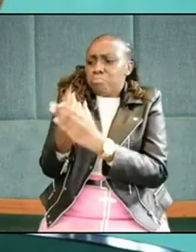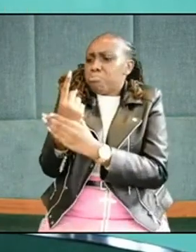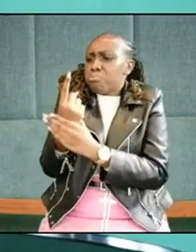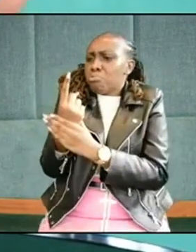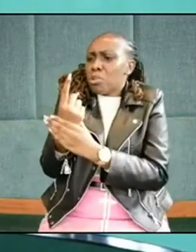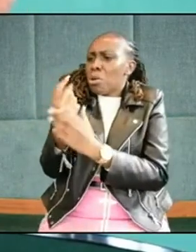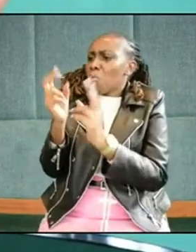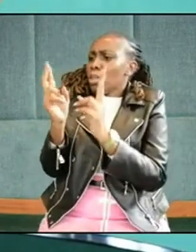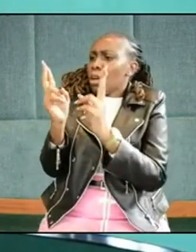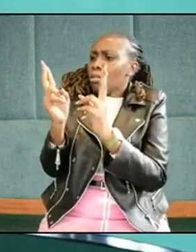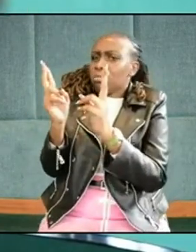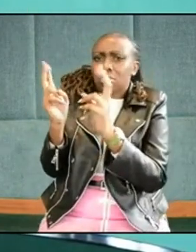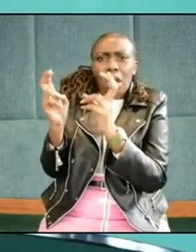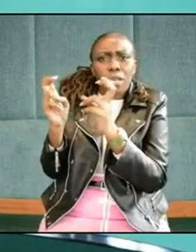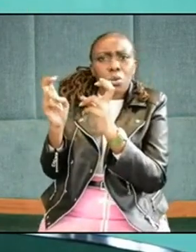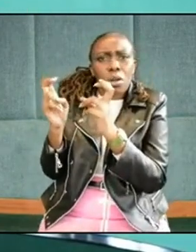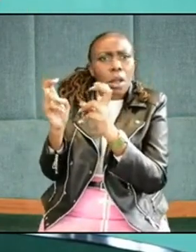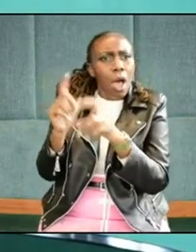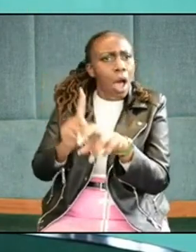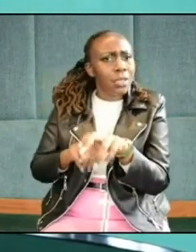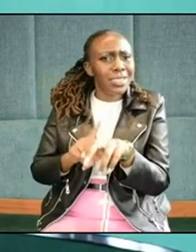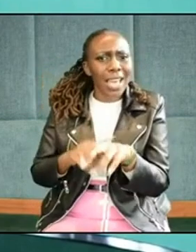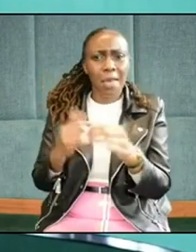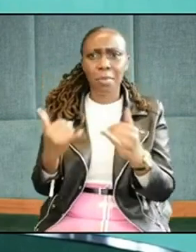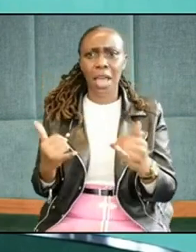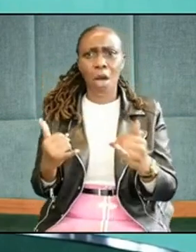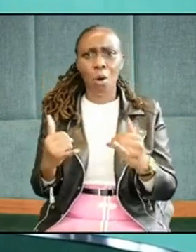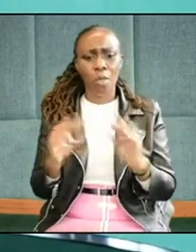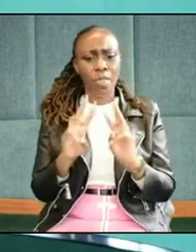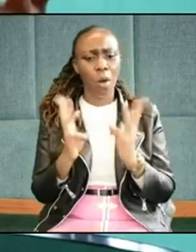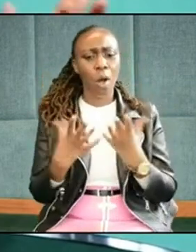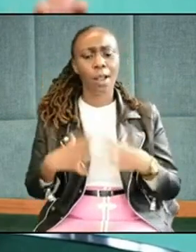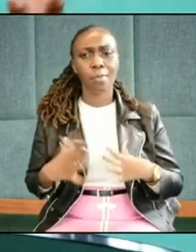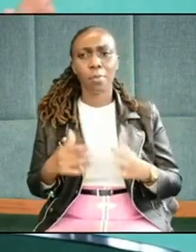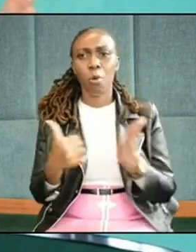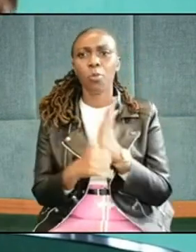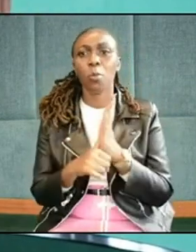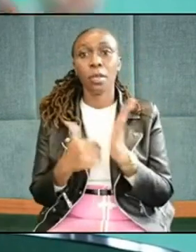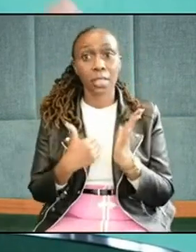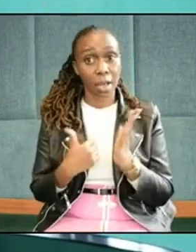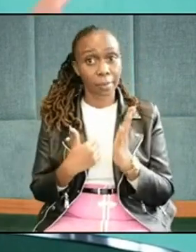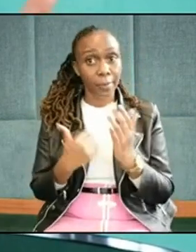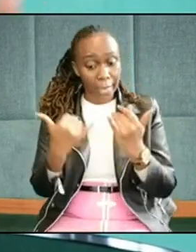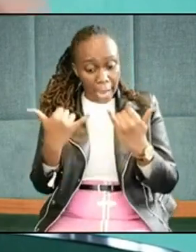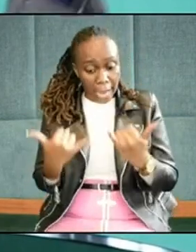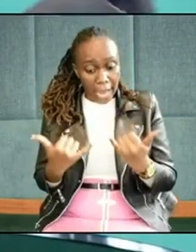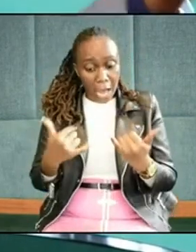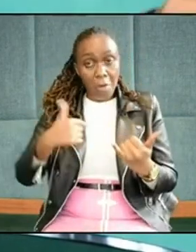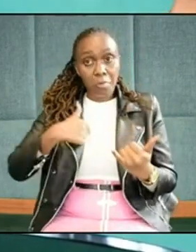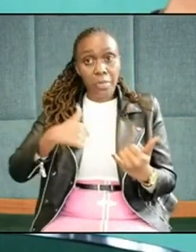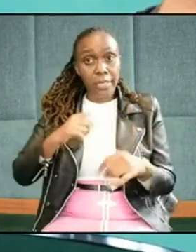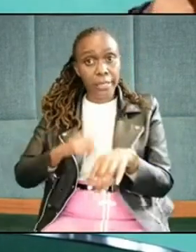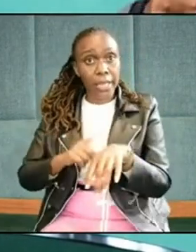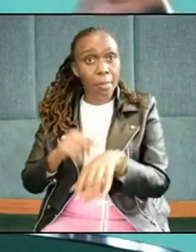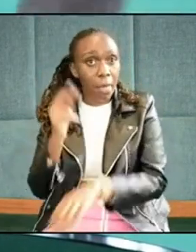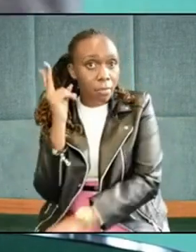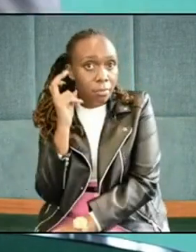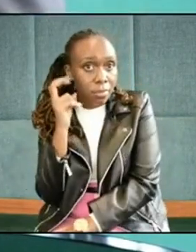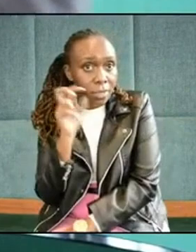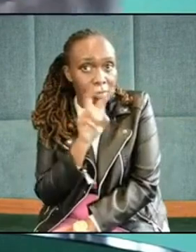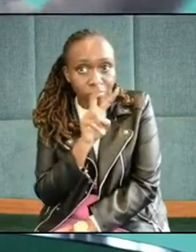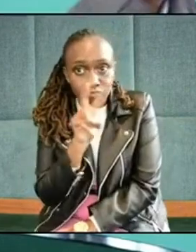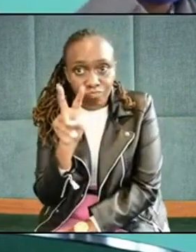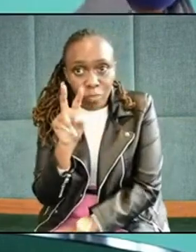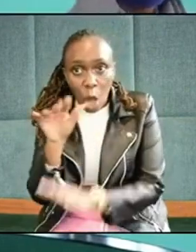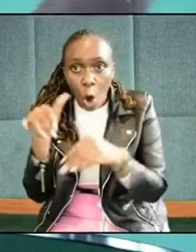queer title when people are in so much problems? Right now, as I'm sitting here, or as I'm listening to you, whether